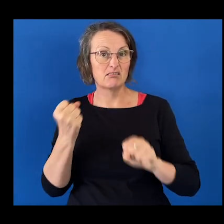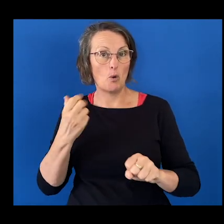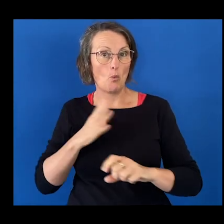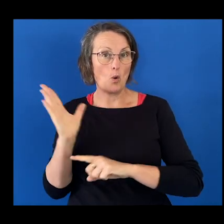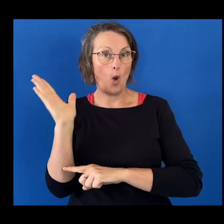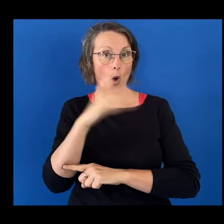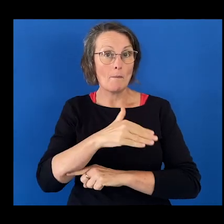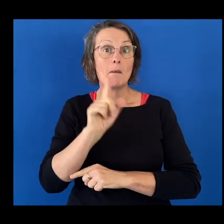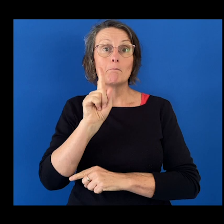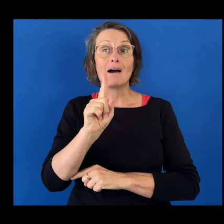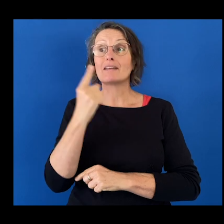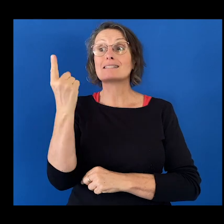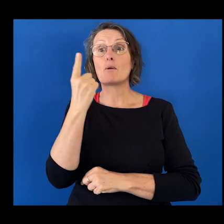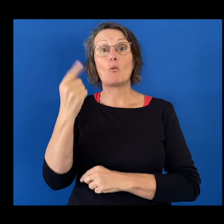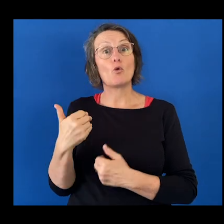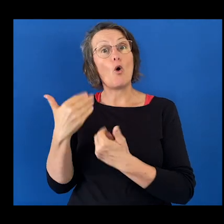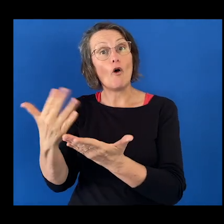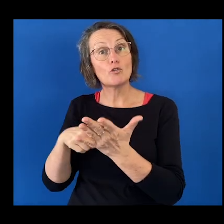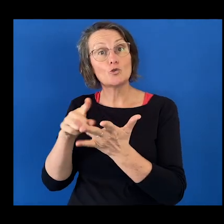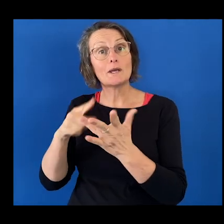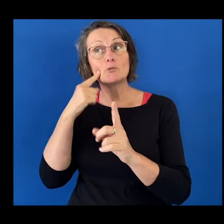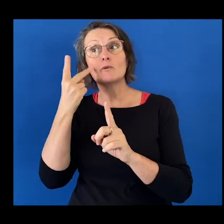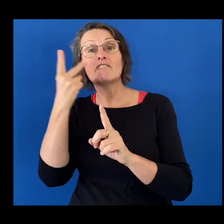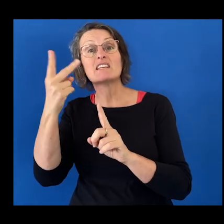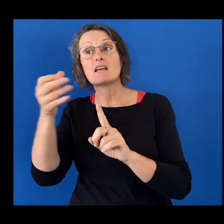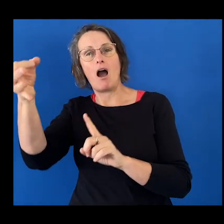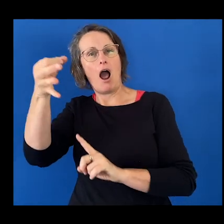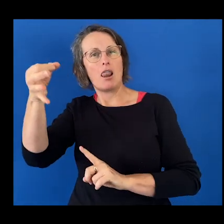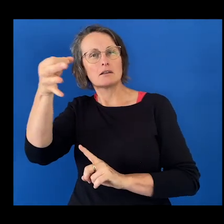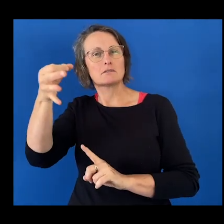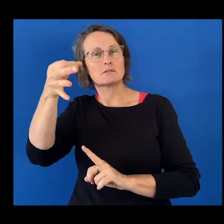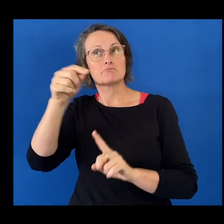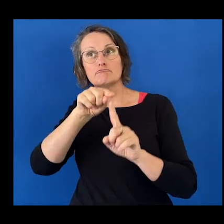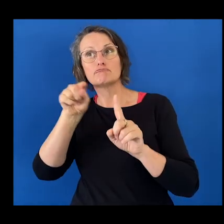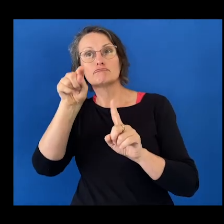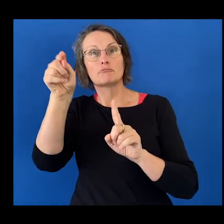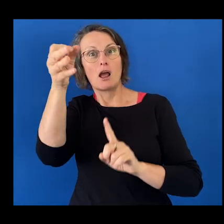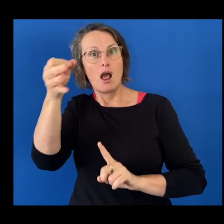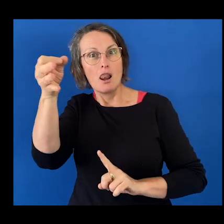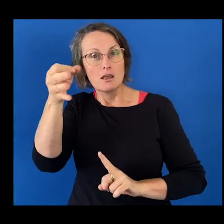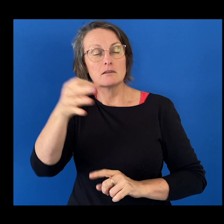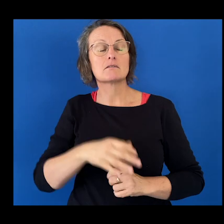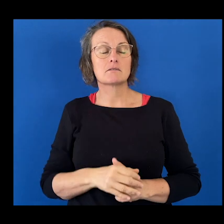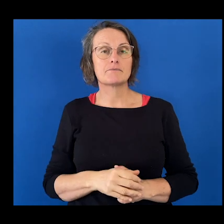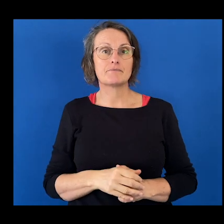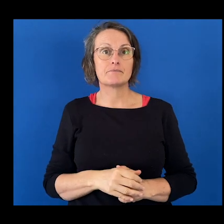was offered a journey away to the Tuamotu archipelago,